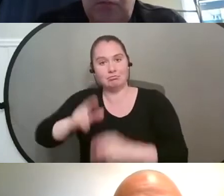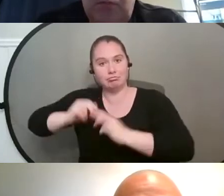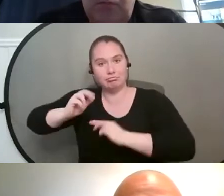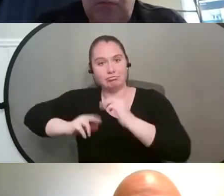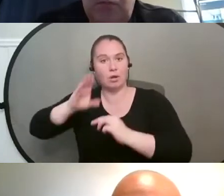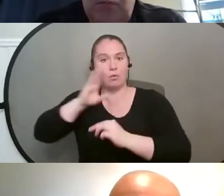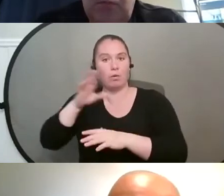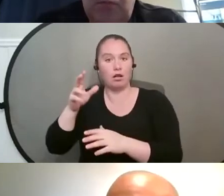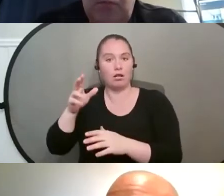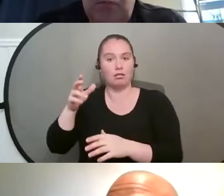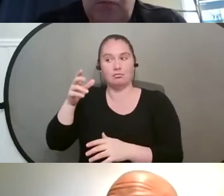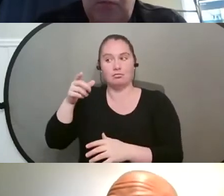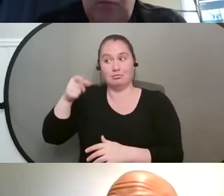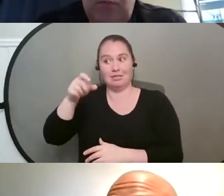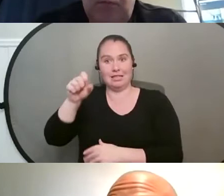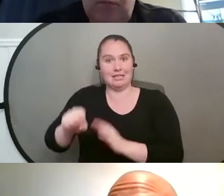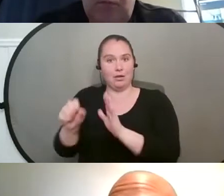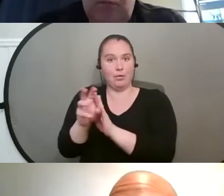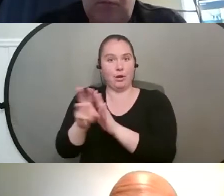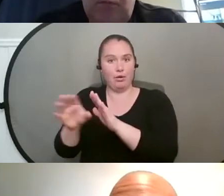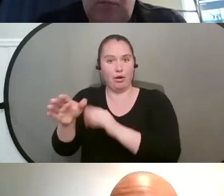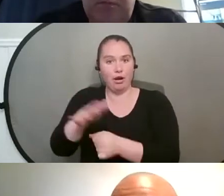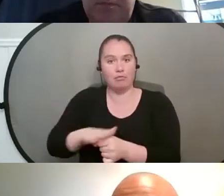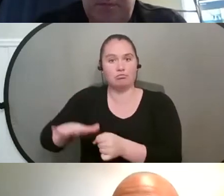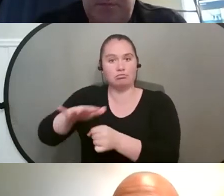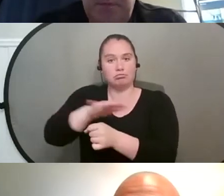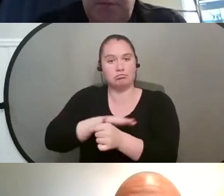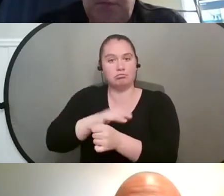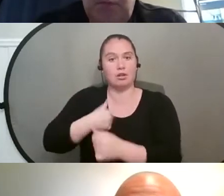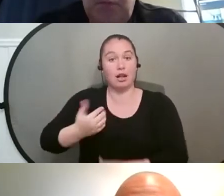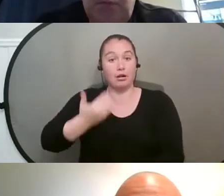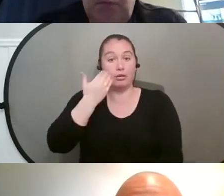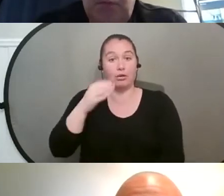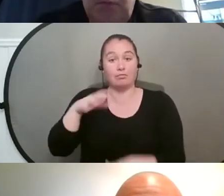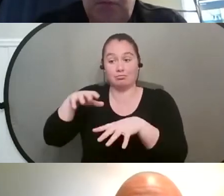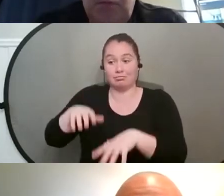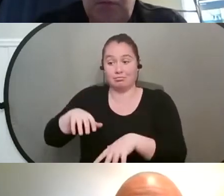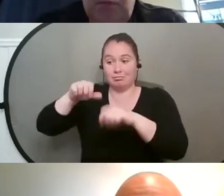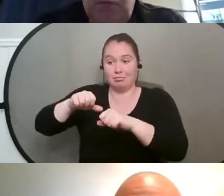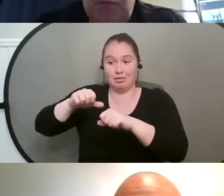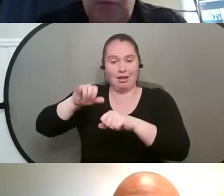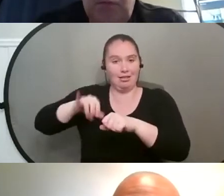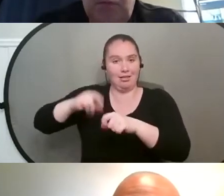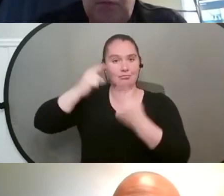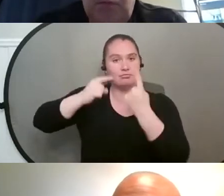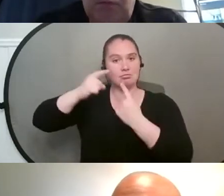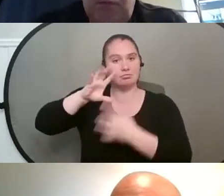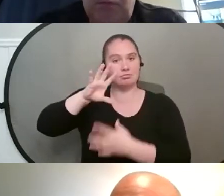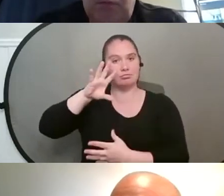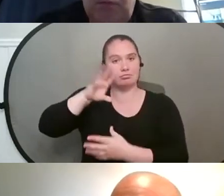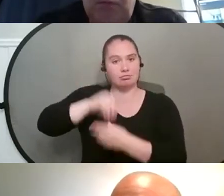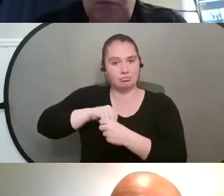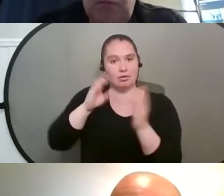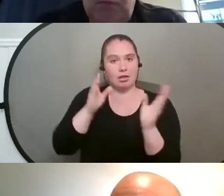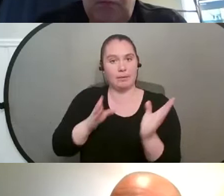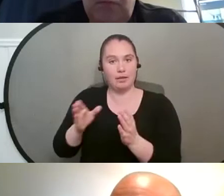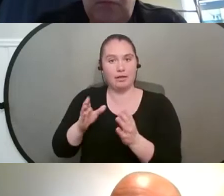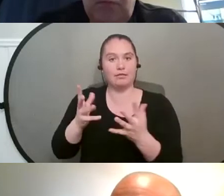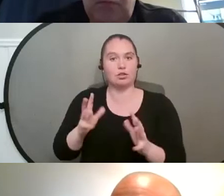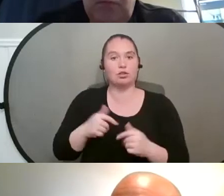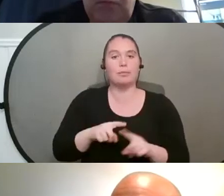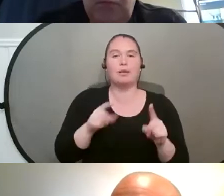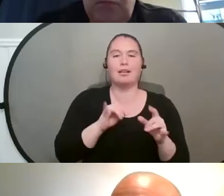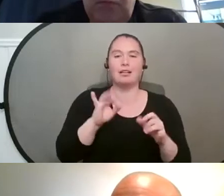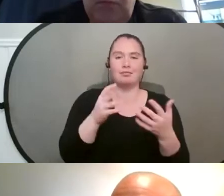Waco area. Is like, I know that they've taken that in consideration, but I just feel like if we